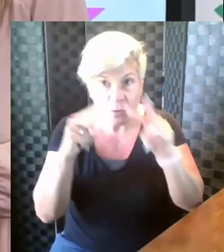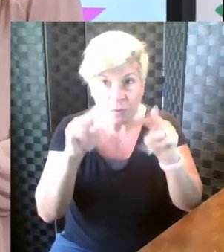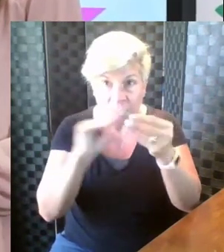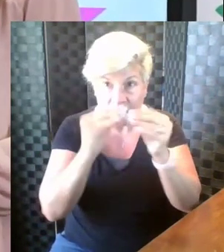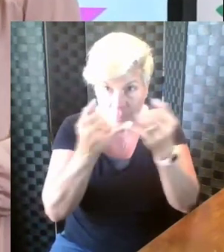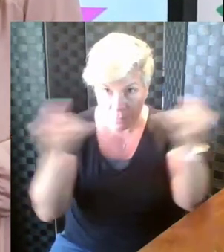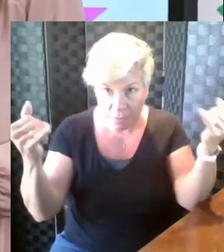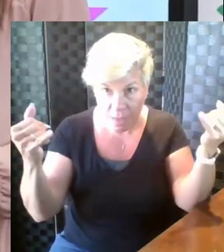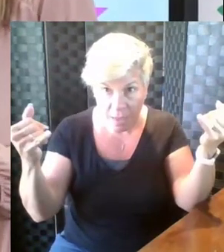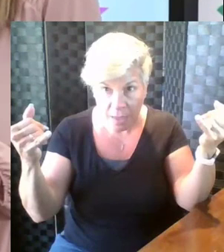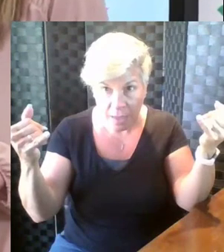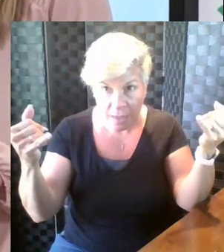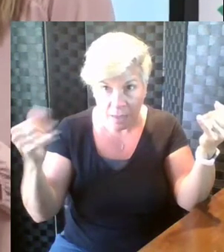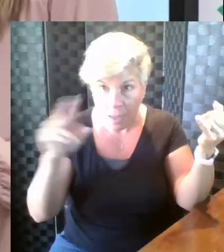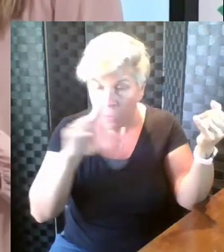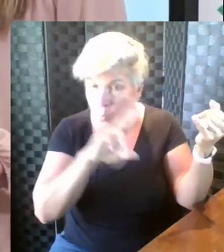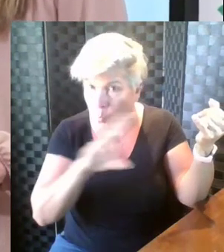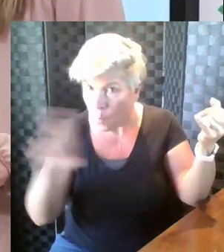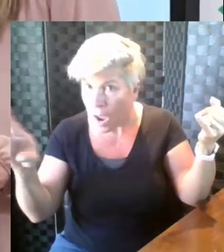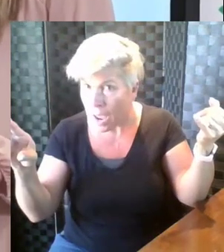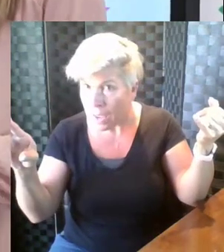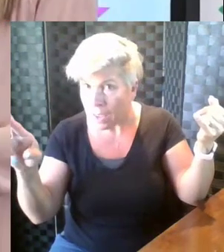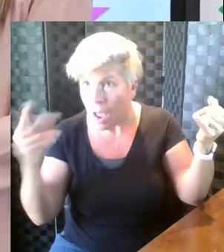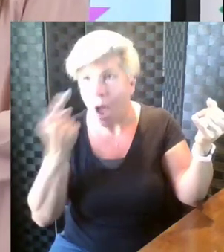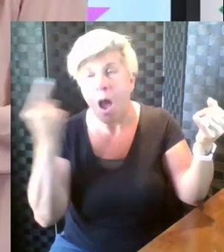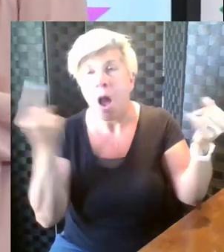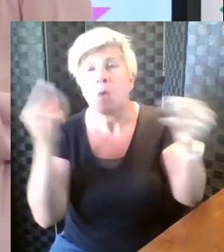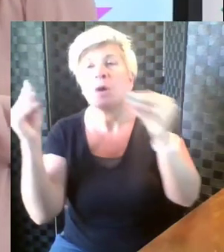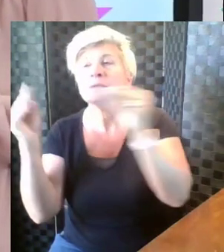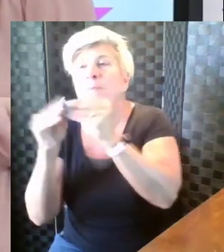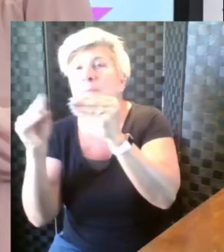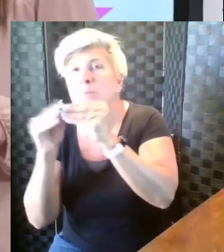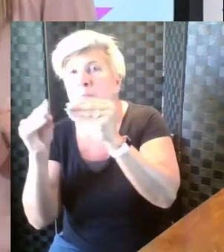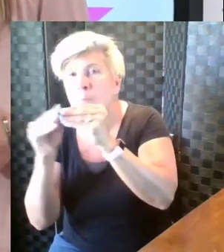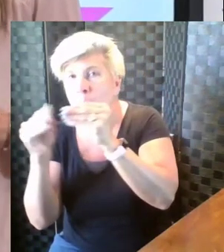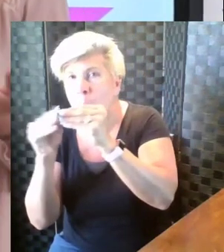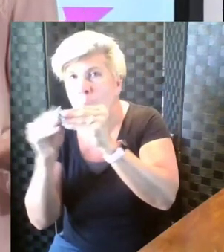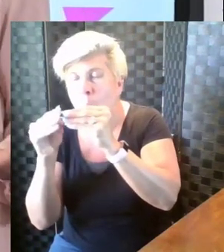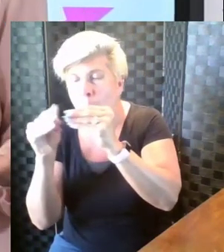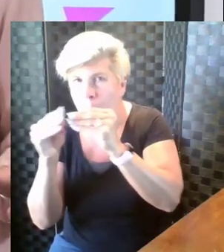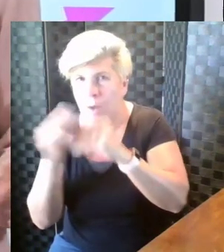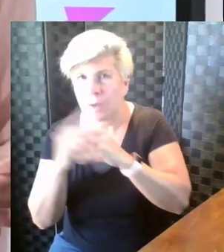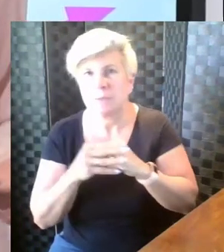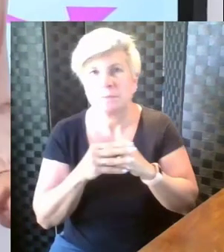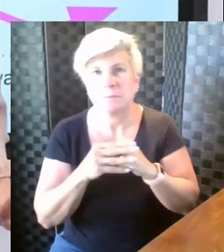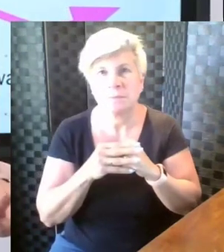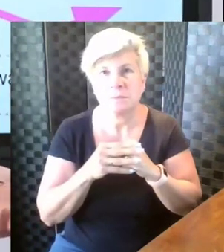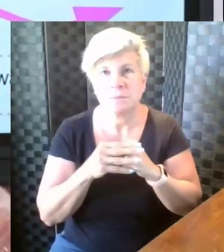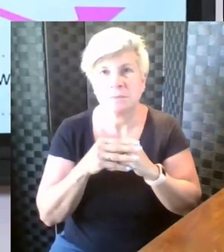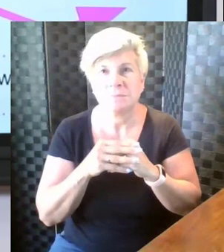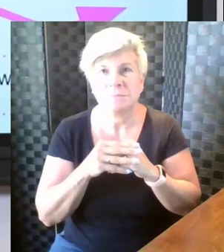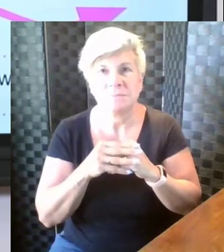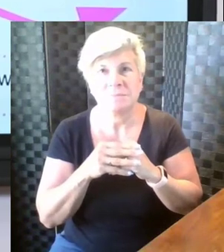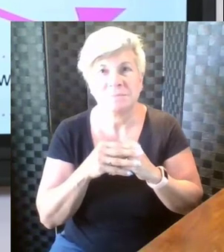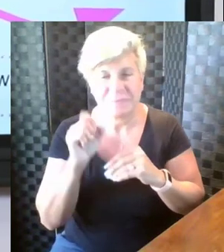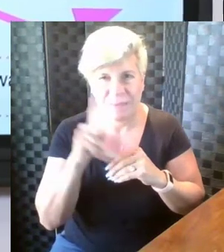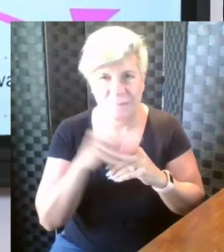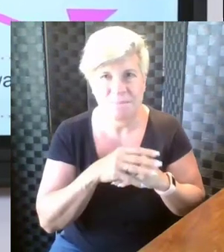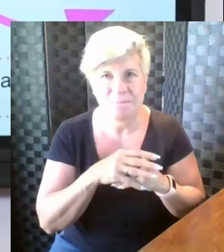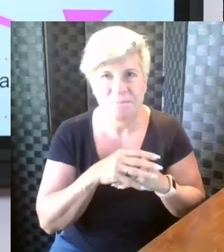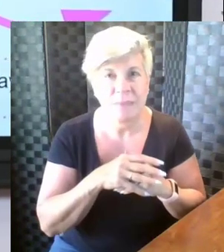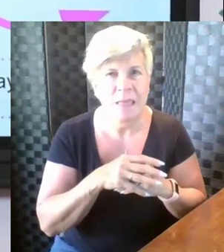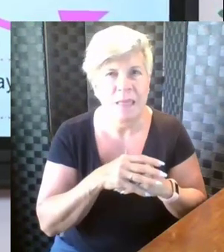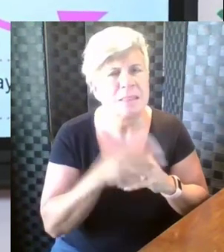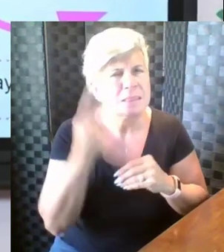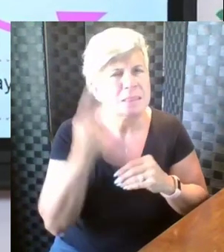number line for these problems and we move to the right, we are adding more to the value of our groups or our numbers. Okay?